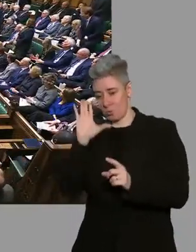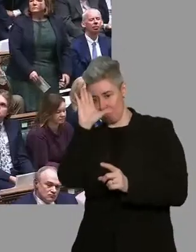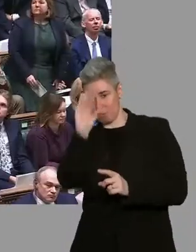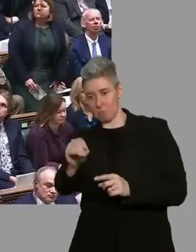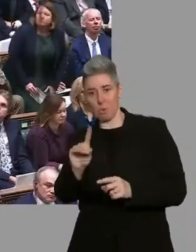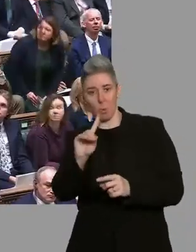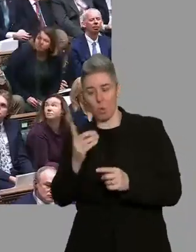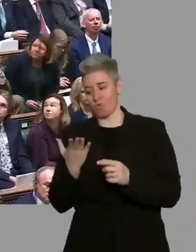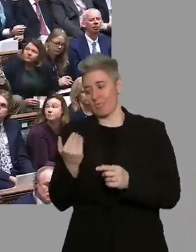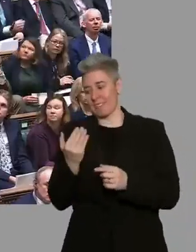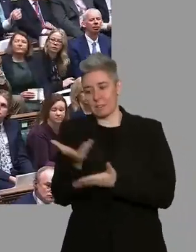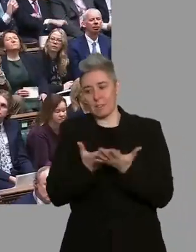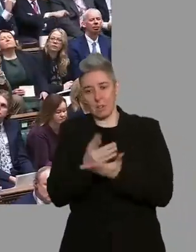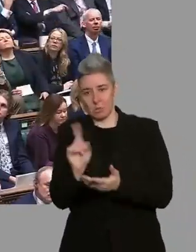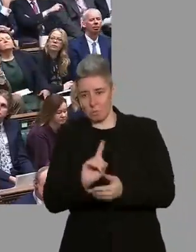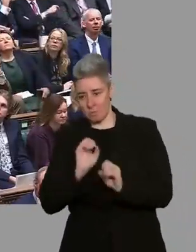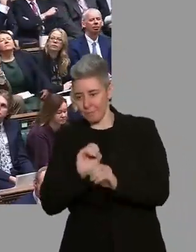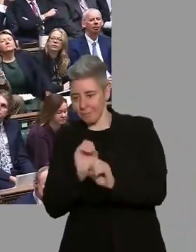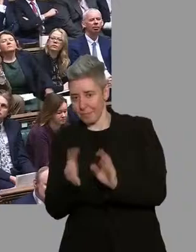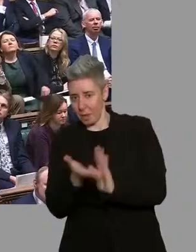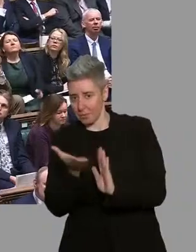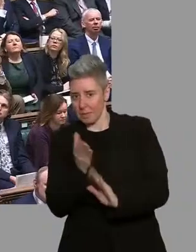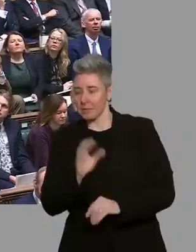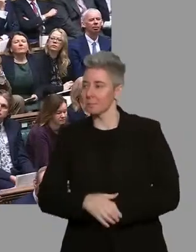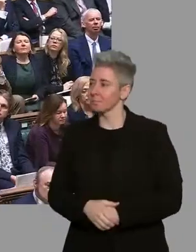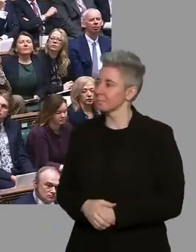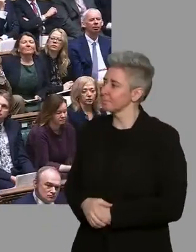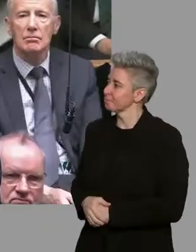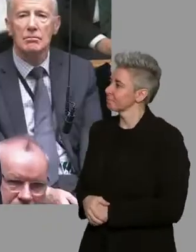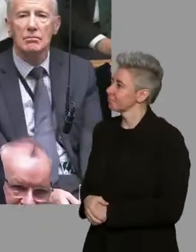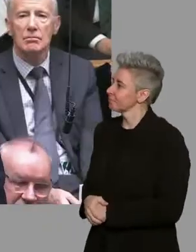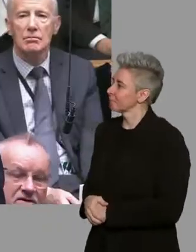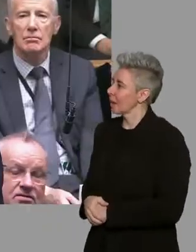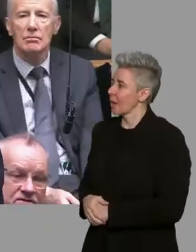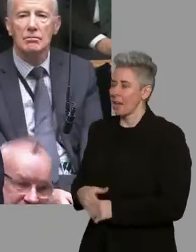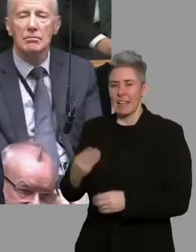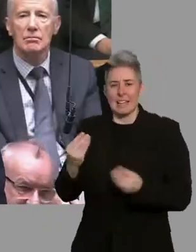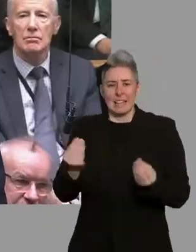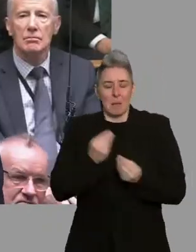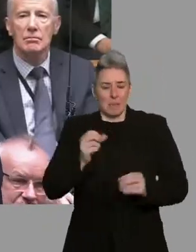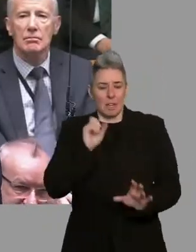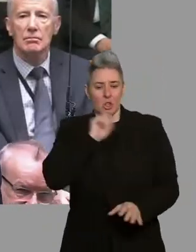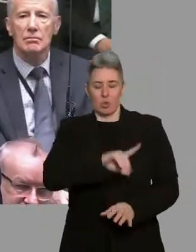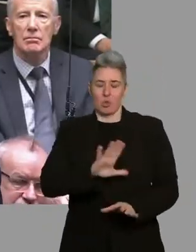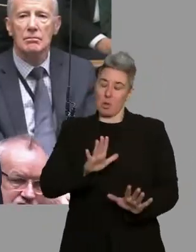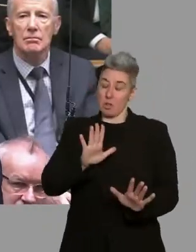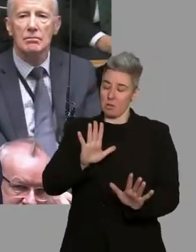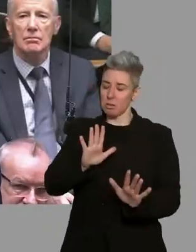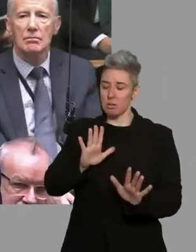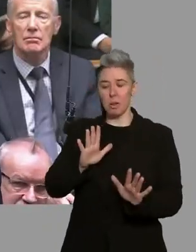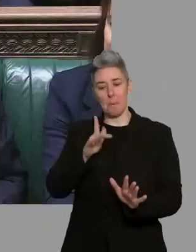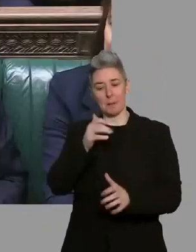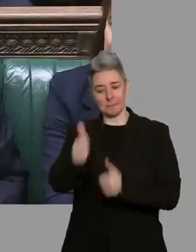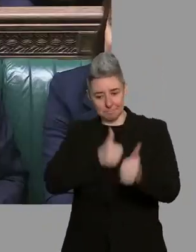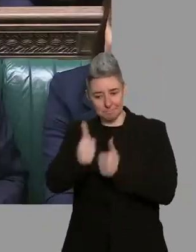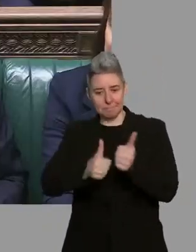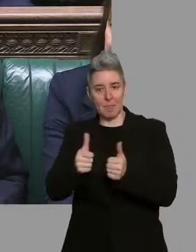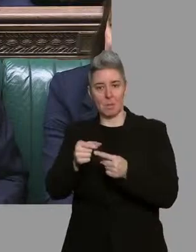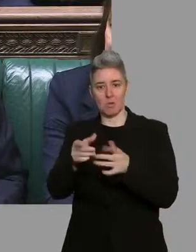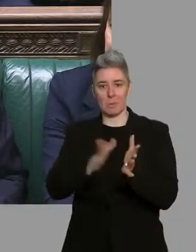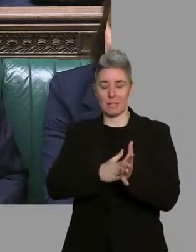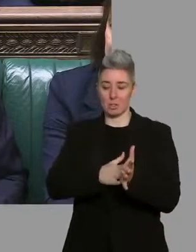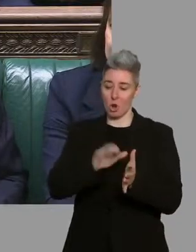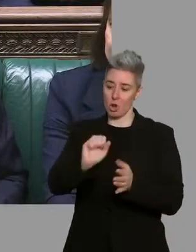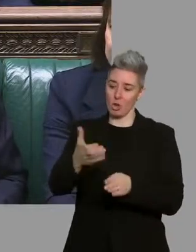I begin by doing something unusual, which is to commend the Prime Minister on his earlier answers to the Leader of the Opposition and, of course, to pass